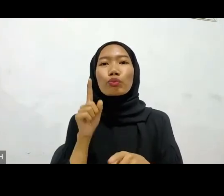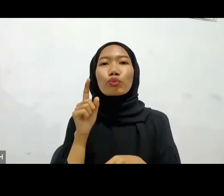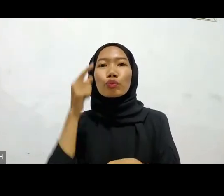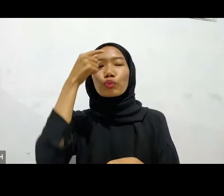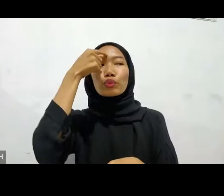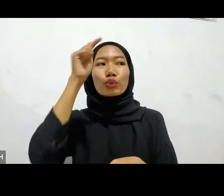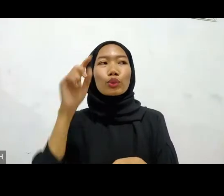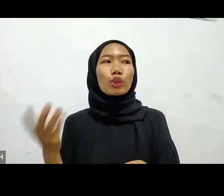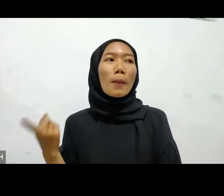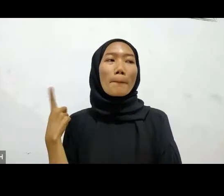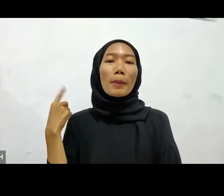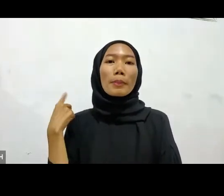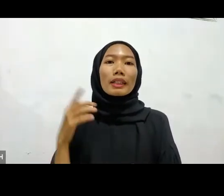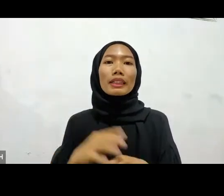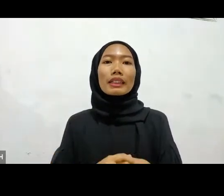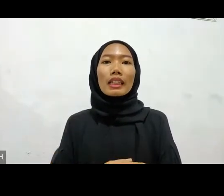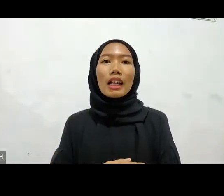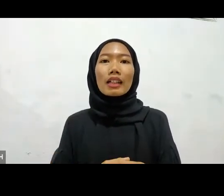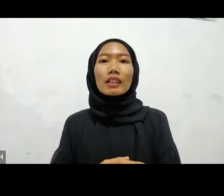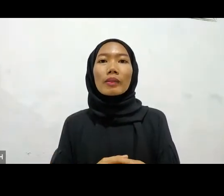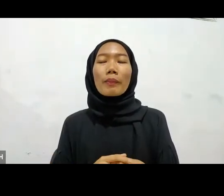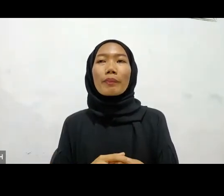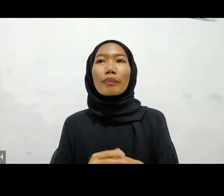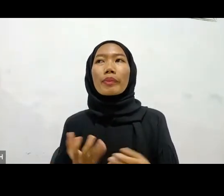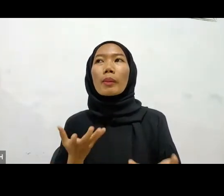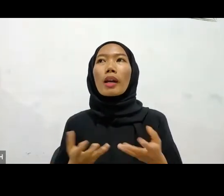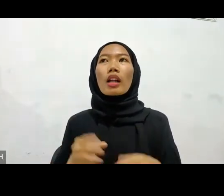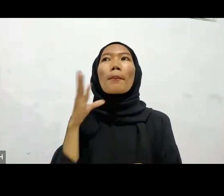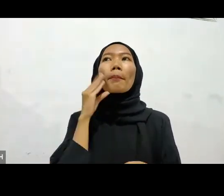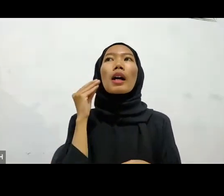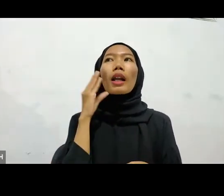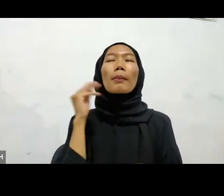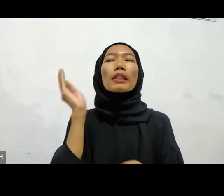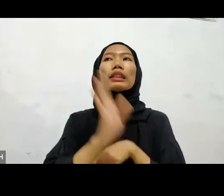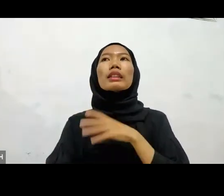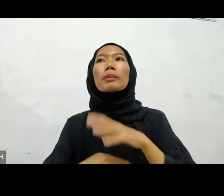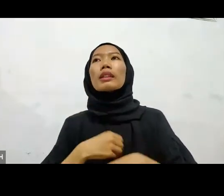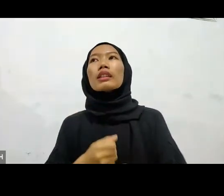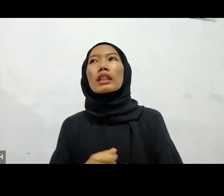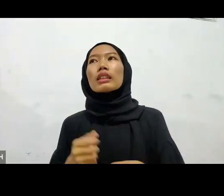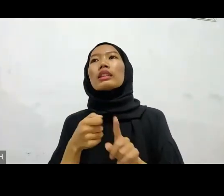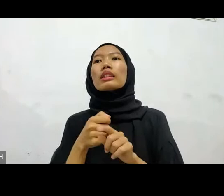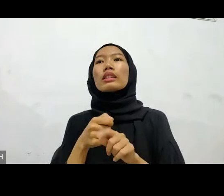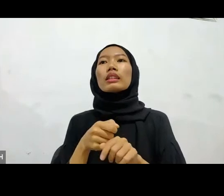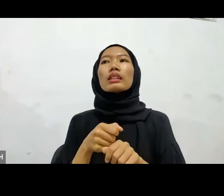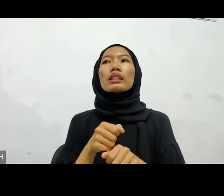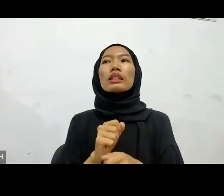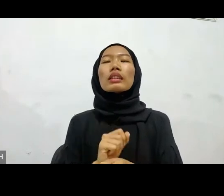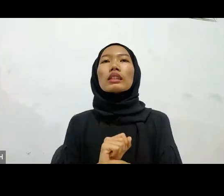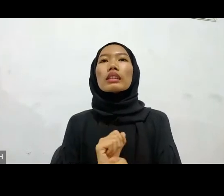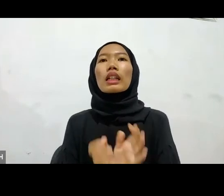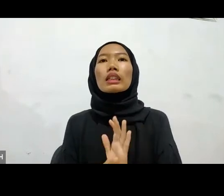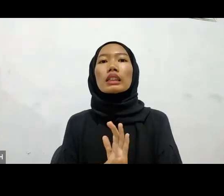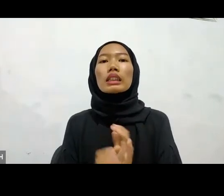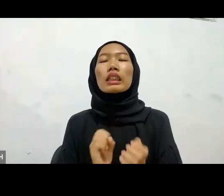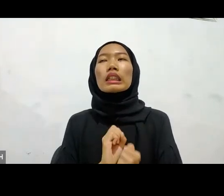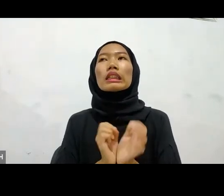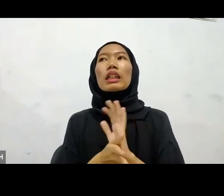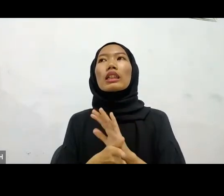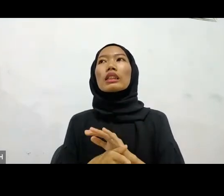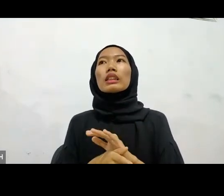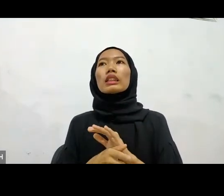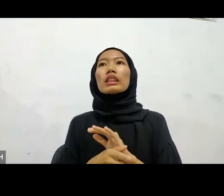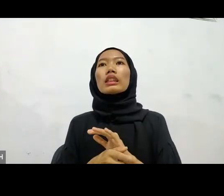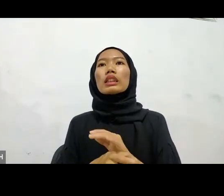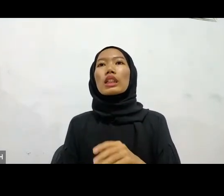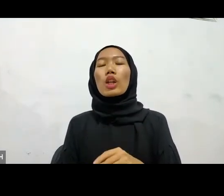already pressured health system experience that as very confronting, because there is no health system